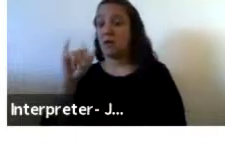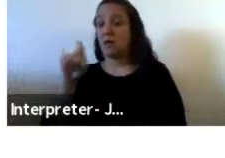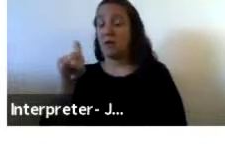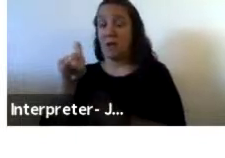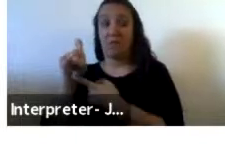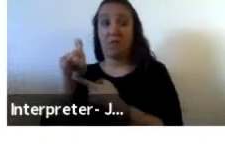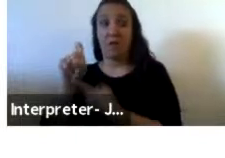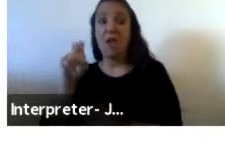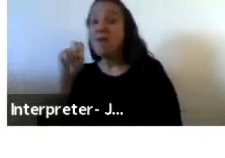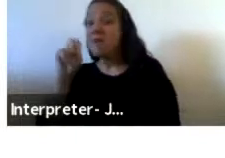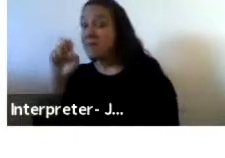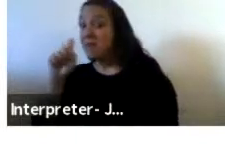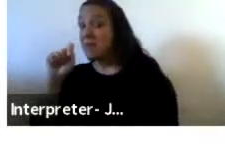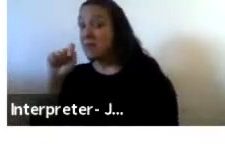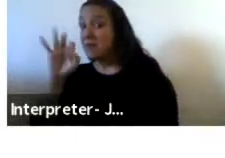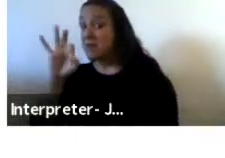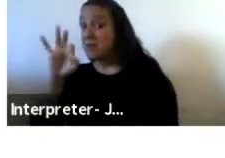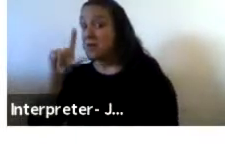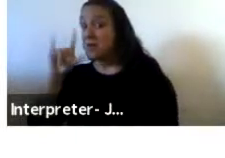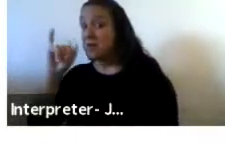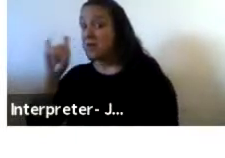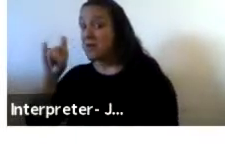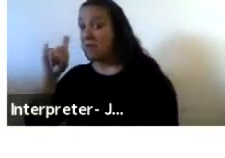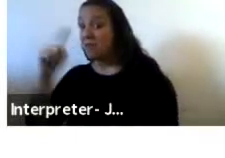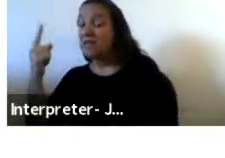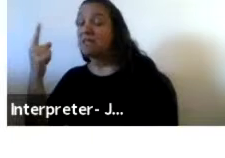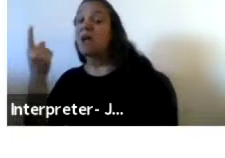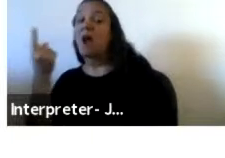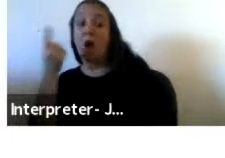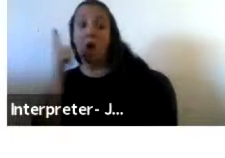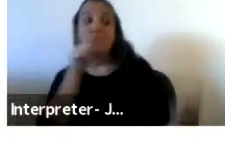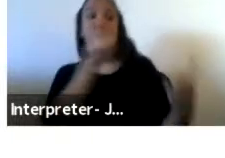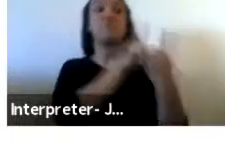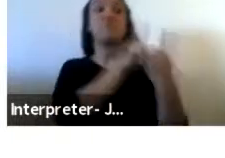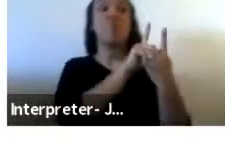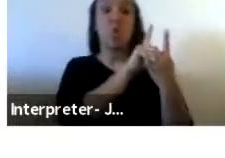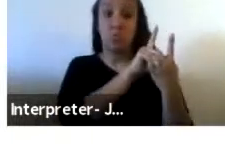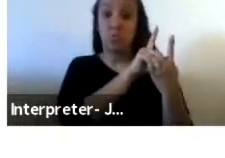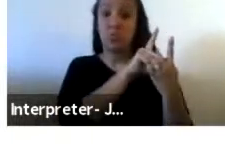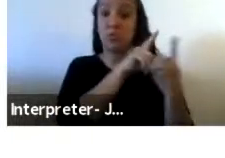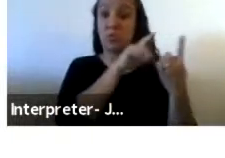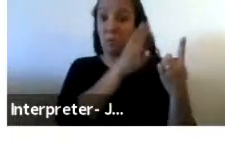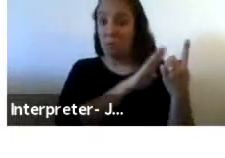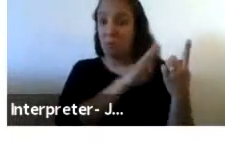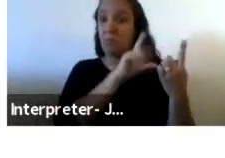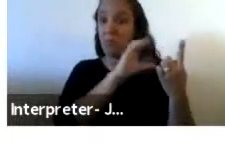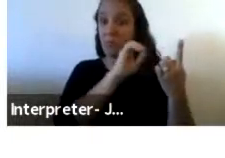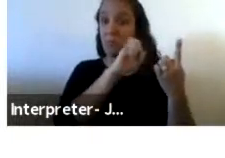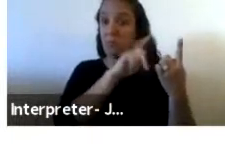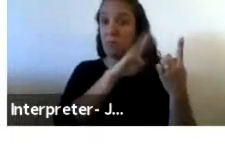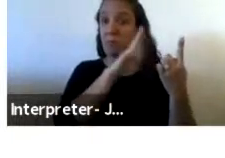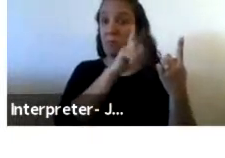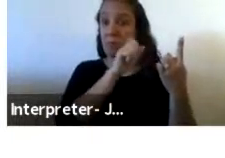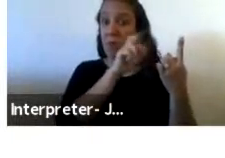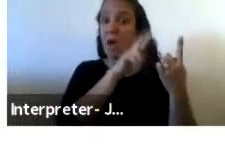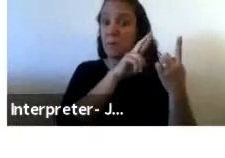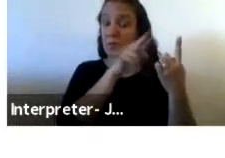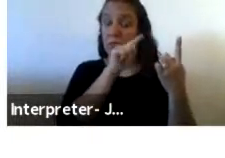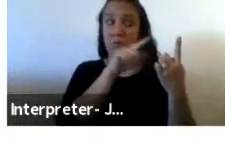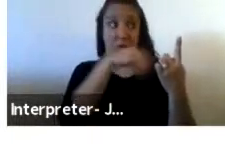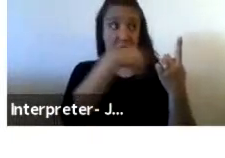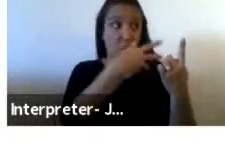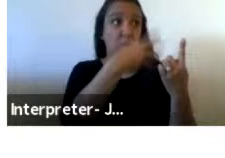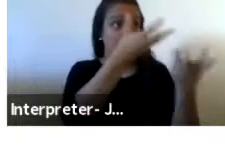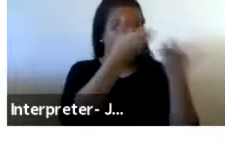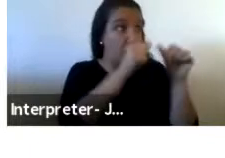Blockbuster and met with them. And what they wanted to do was they actually handed Blockbuster the keys to continue with their